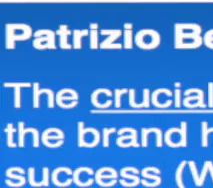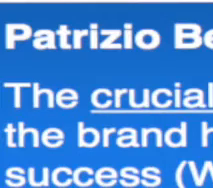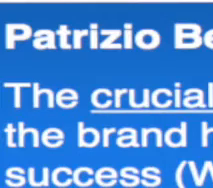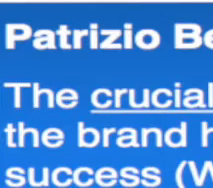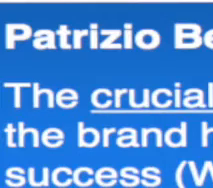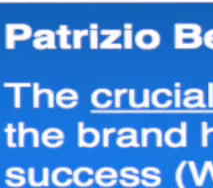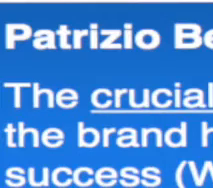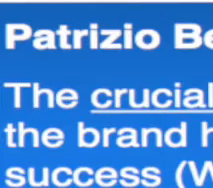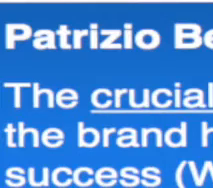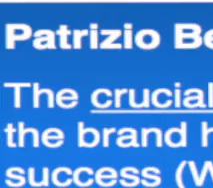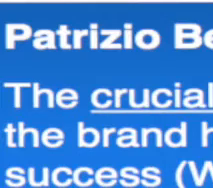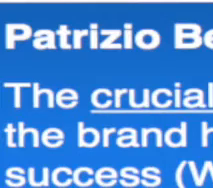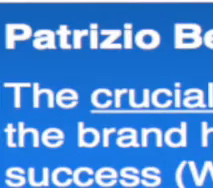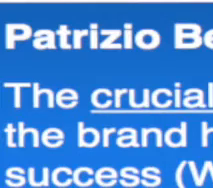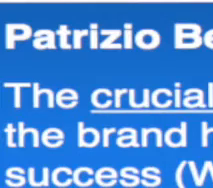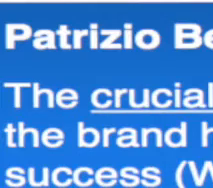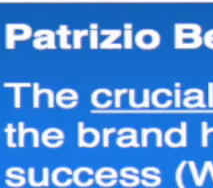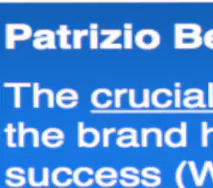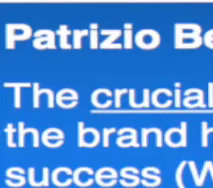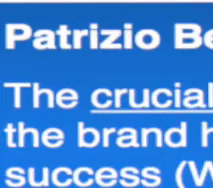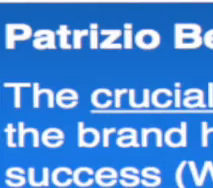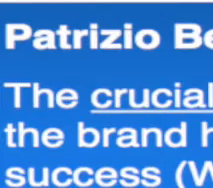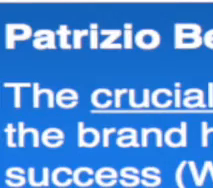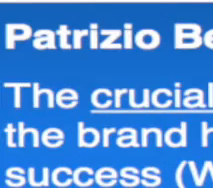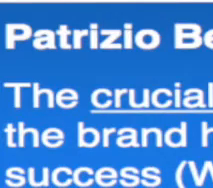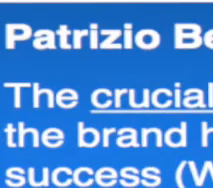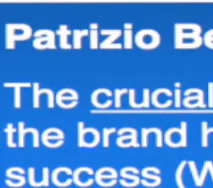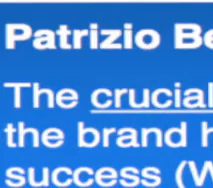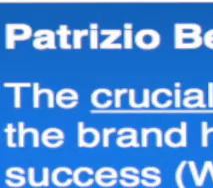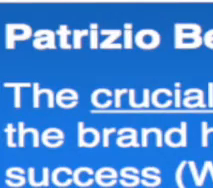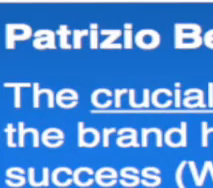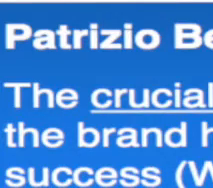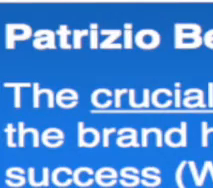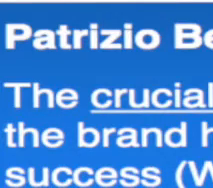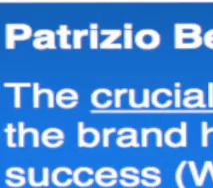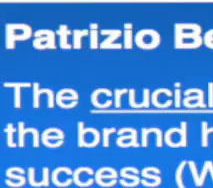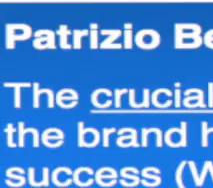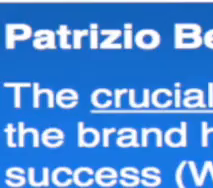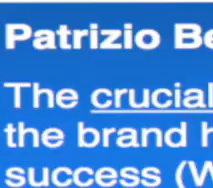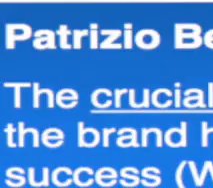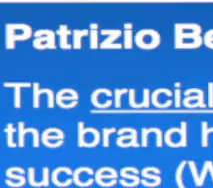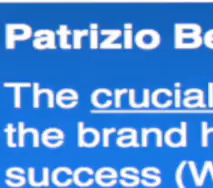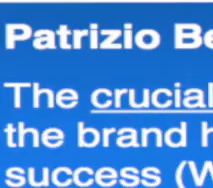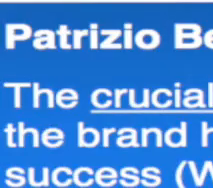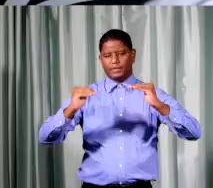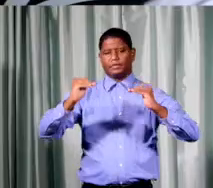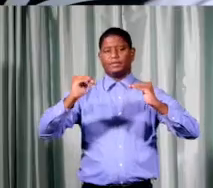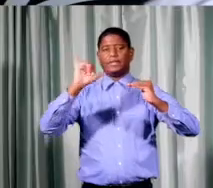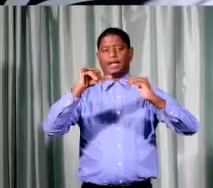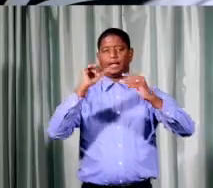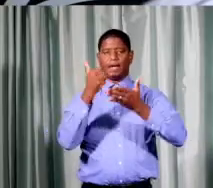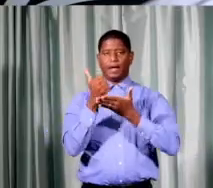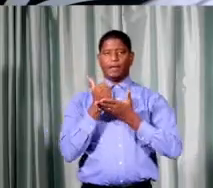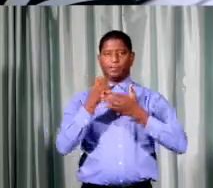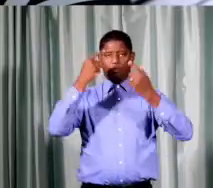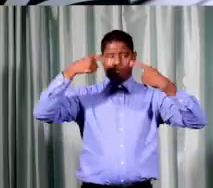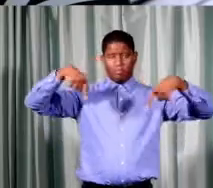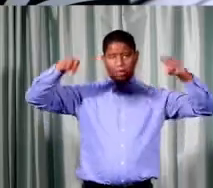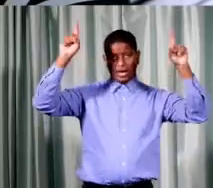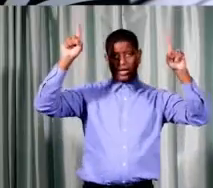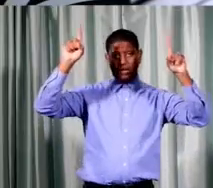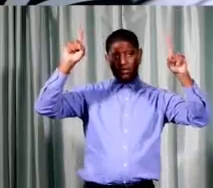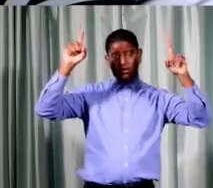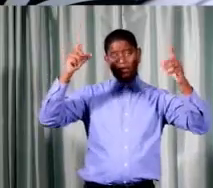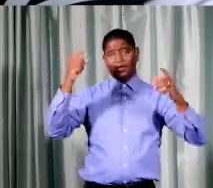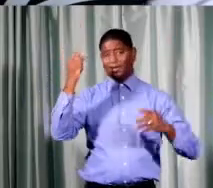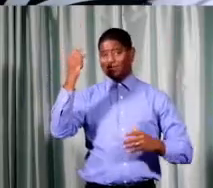for the company to be a success. It's a bit aged, the quote, right, but it's still very true